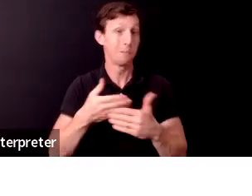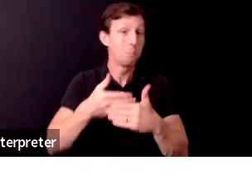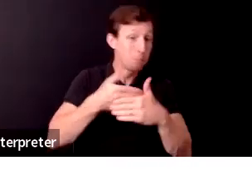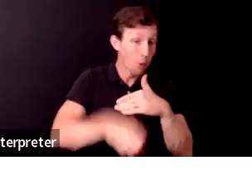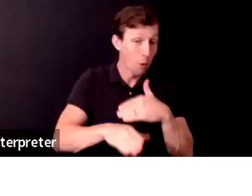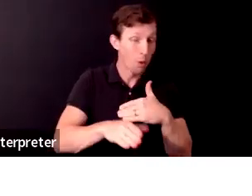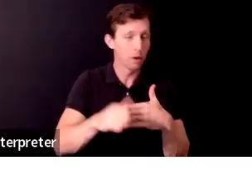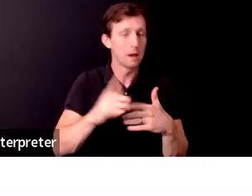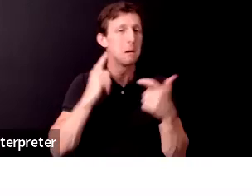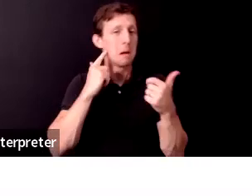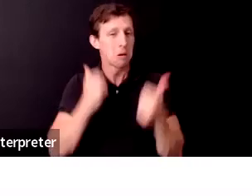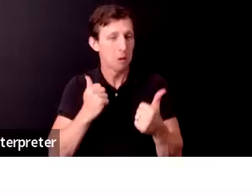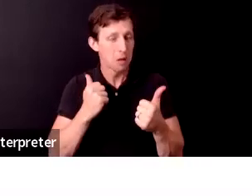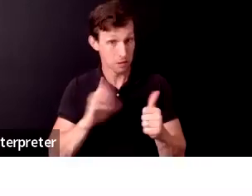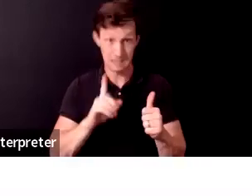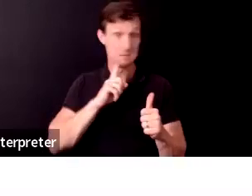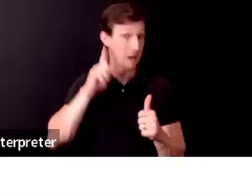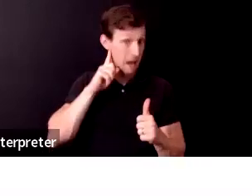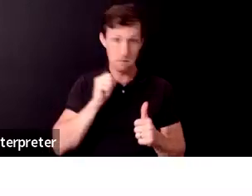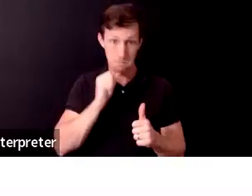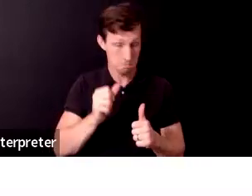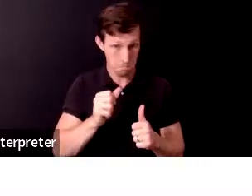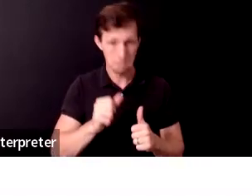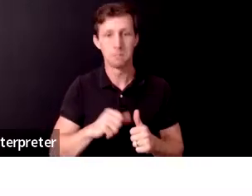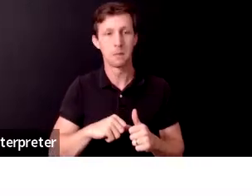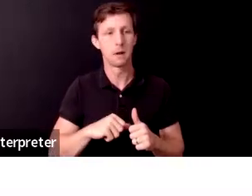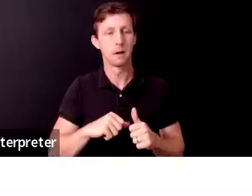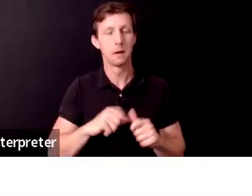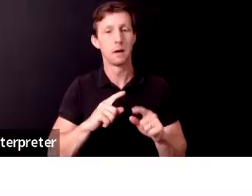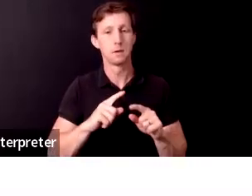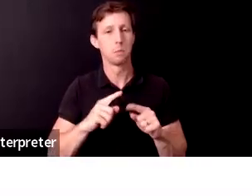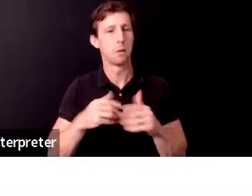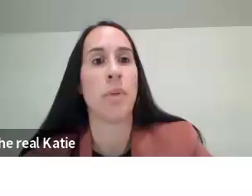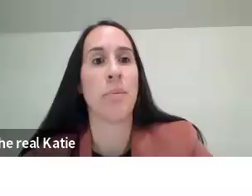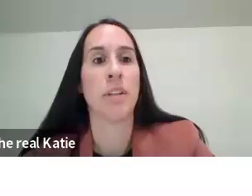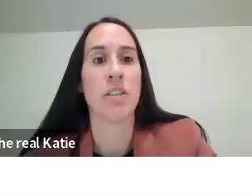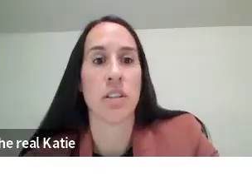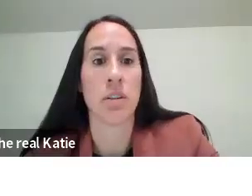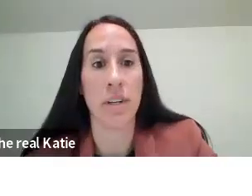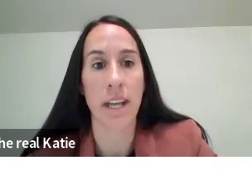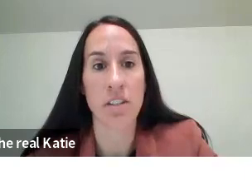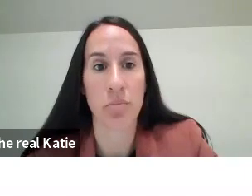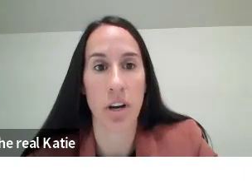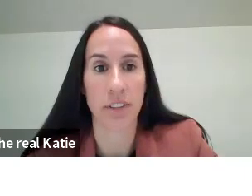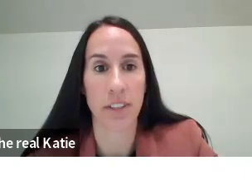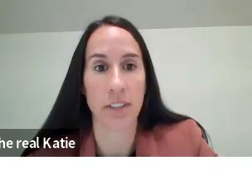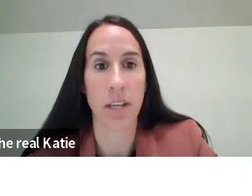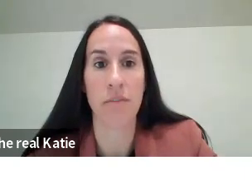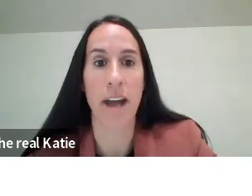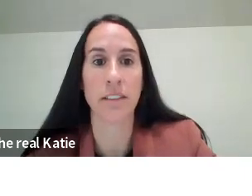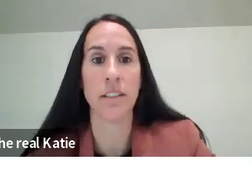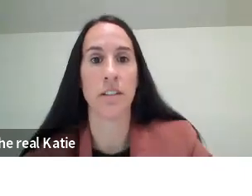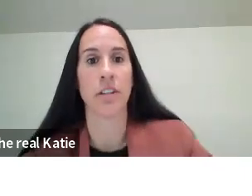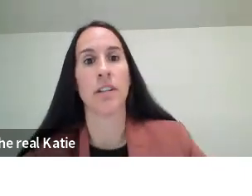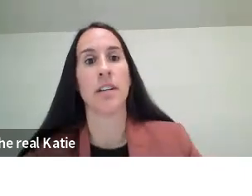Some are also born hard of hearing or gradually lose their hearing over time. In this population, communication preferences